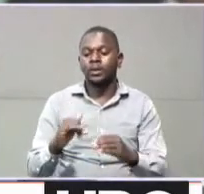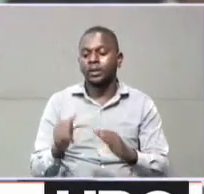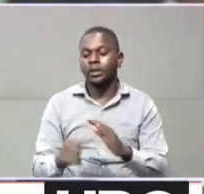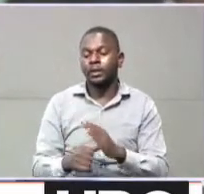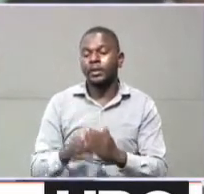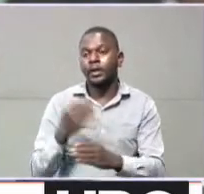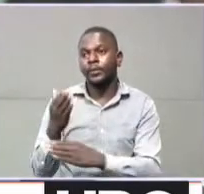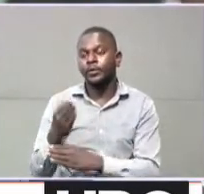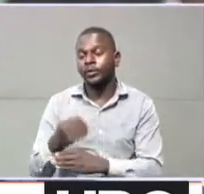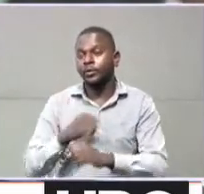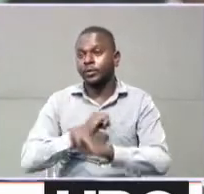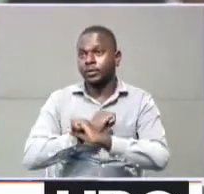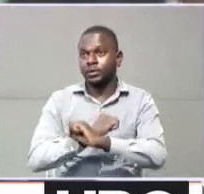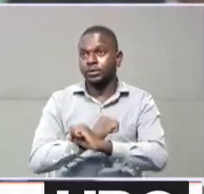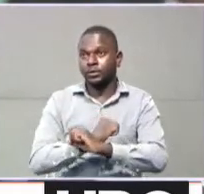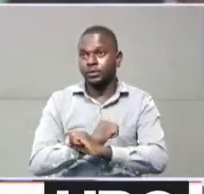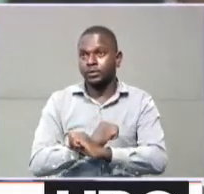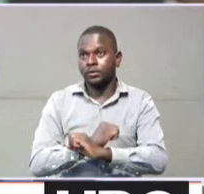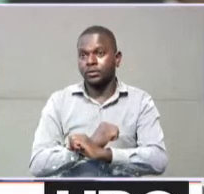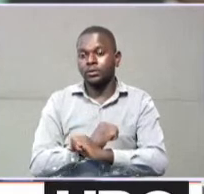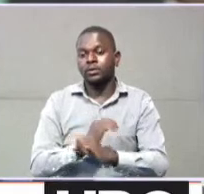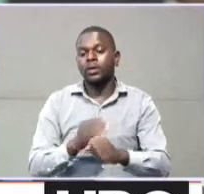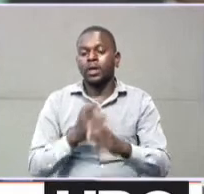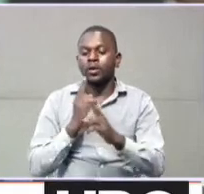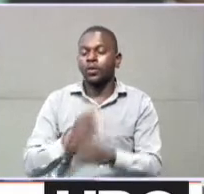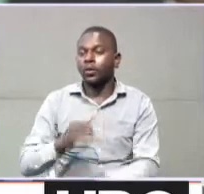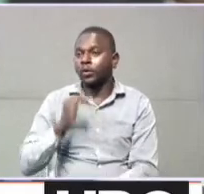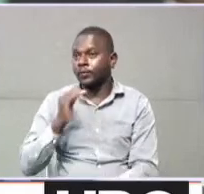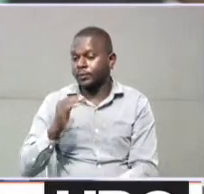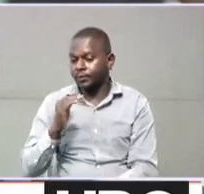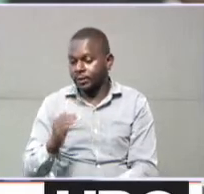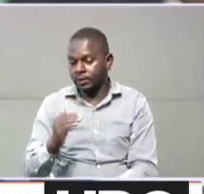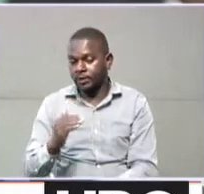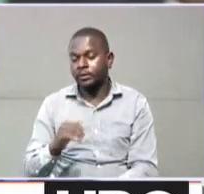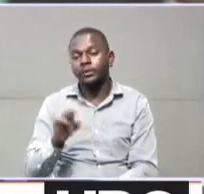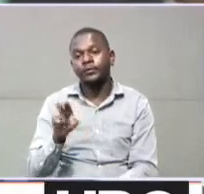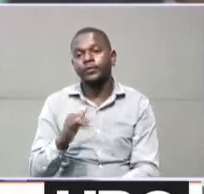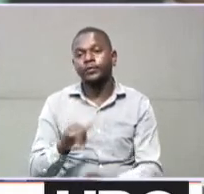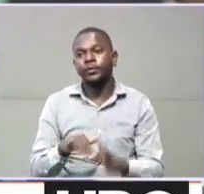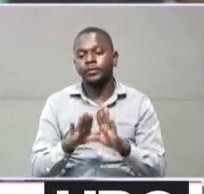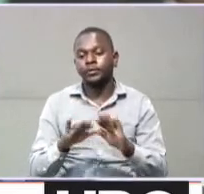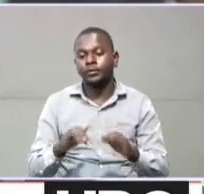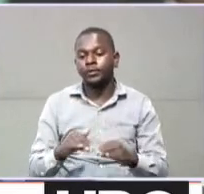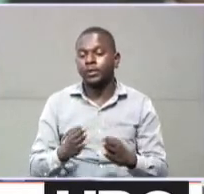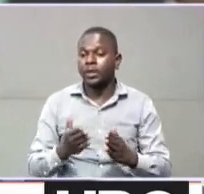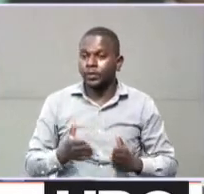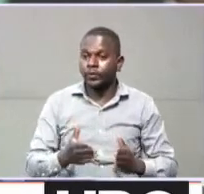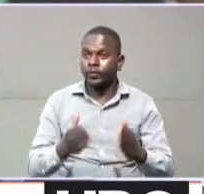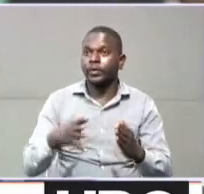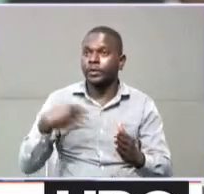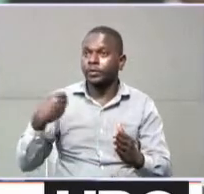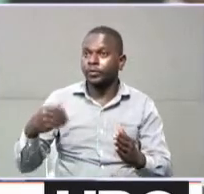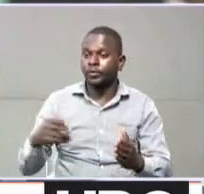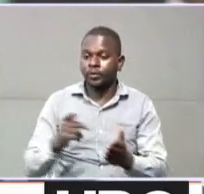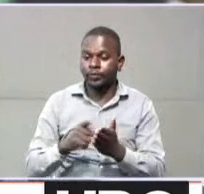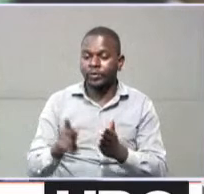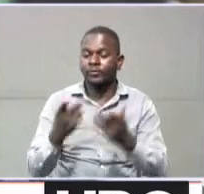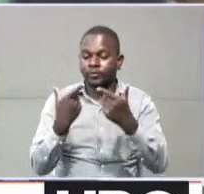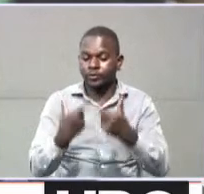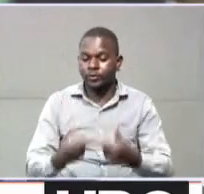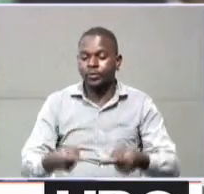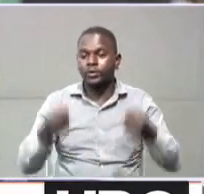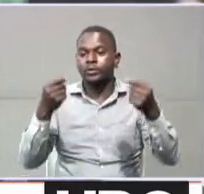ministry of defence and fighters at honorable speaker and colleagues the road equipment project from japan